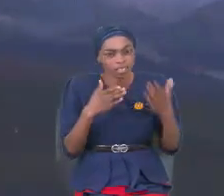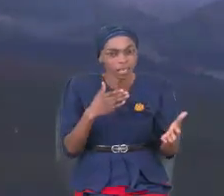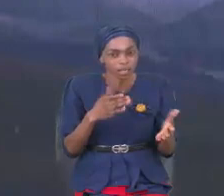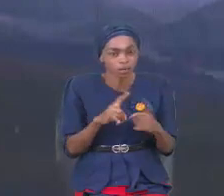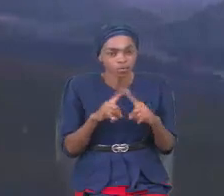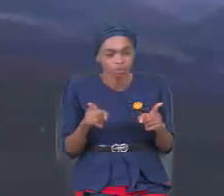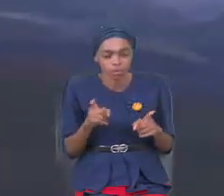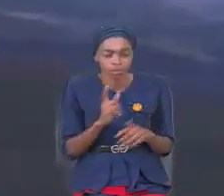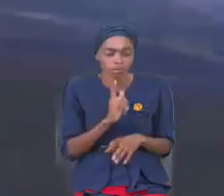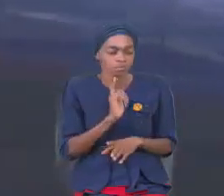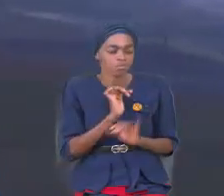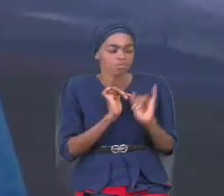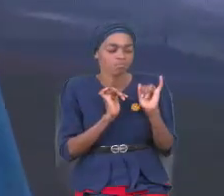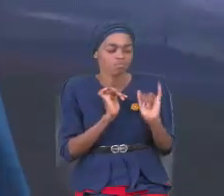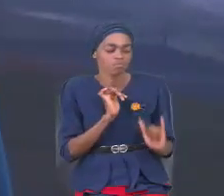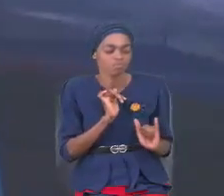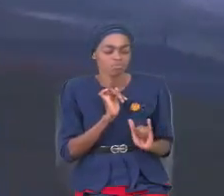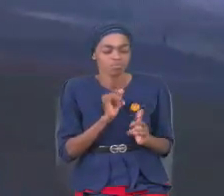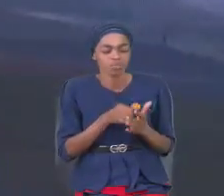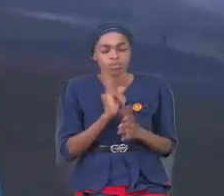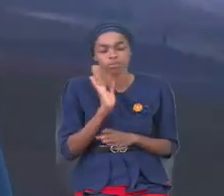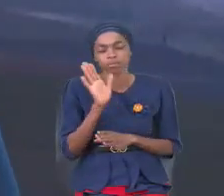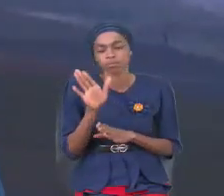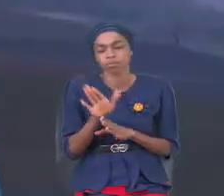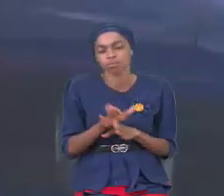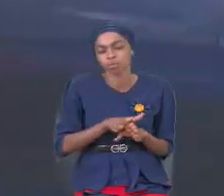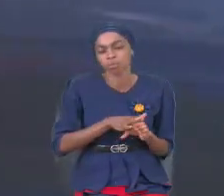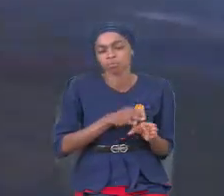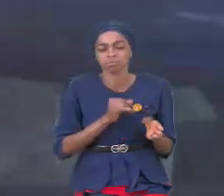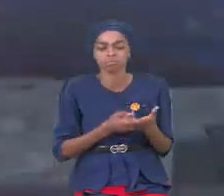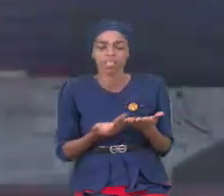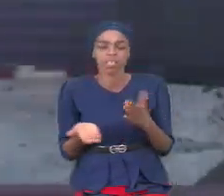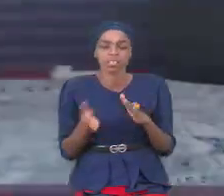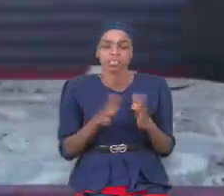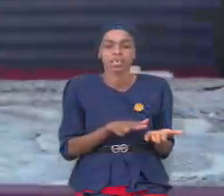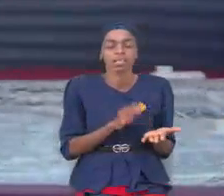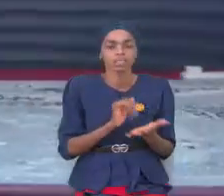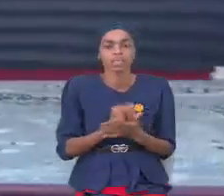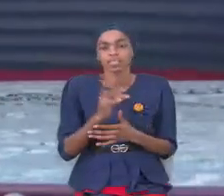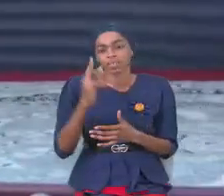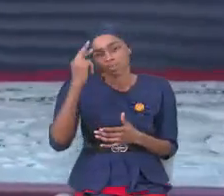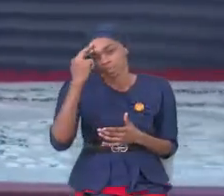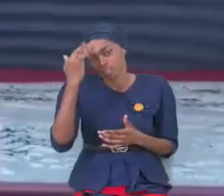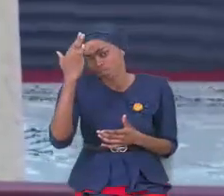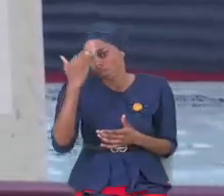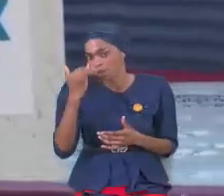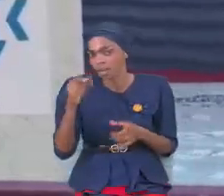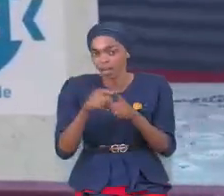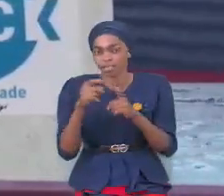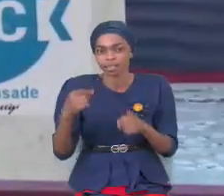is now dead. That's the reason why, as we come to the Lord and we're following after the Lord, we keep